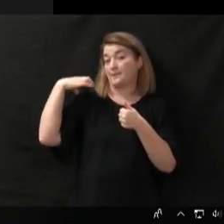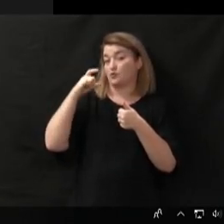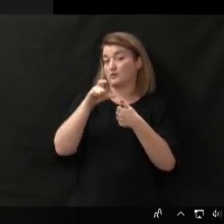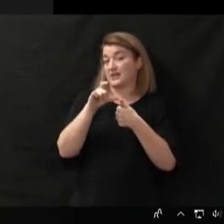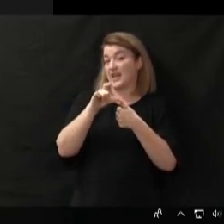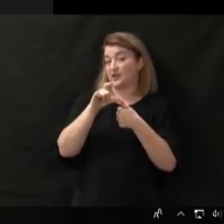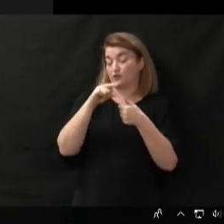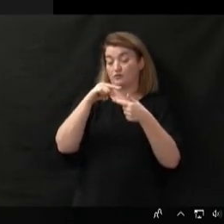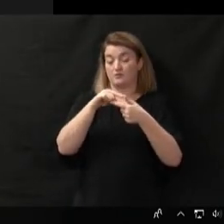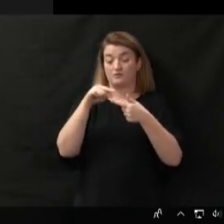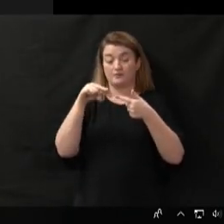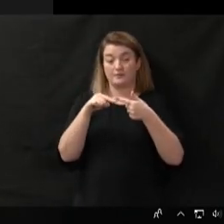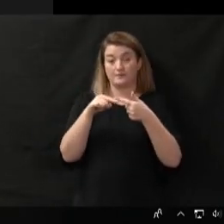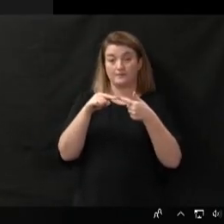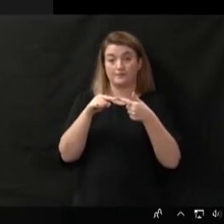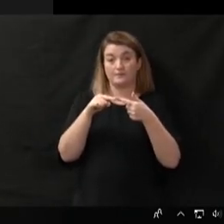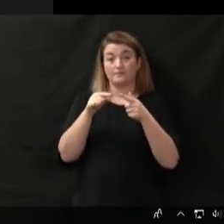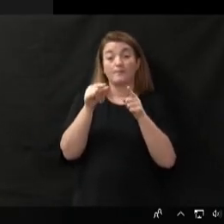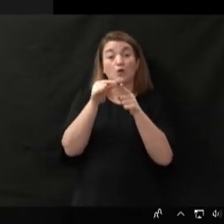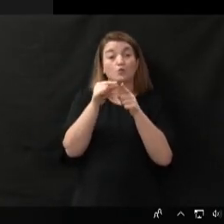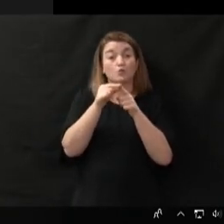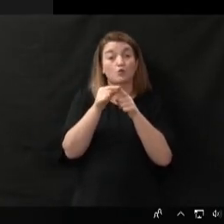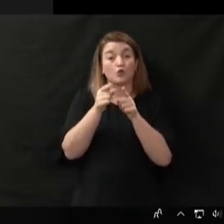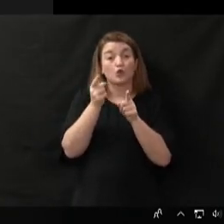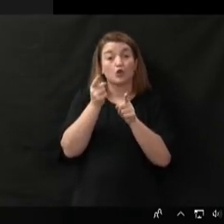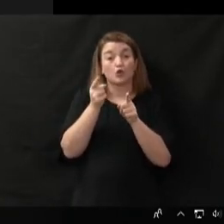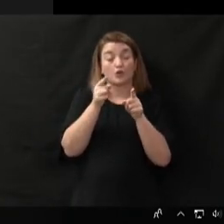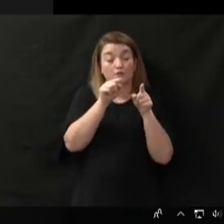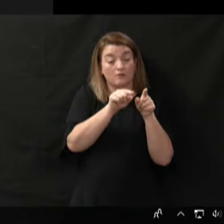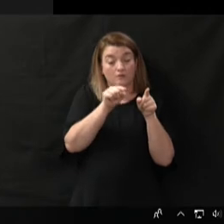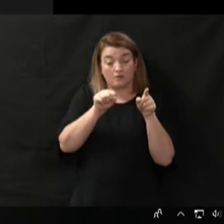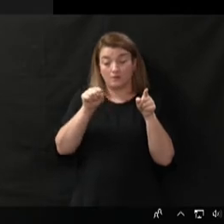my capital letter? Is my word order correct?